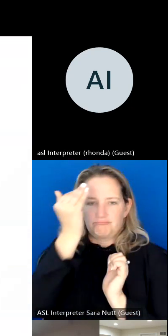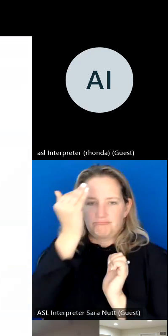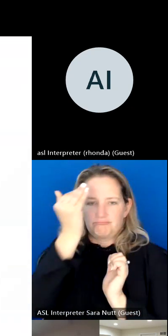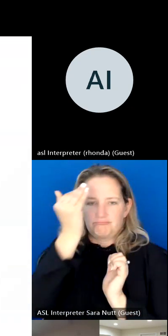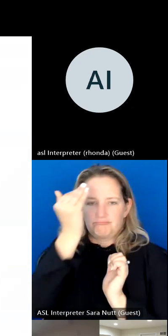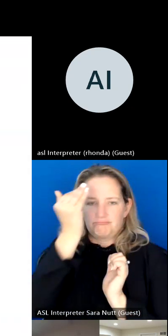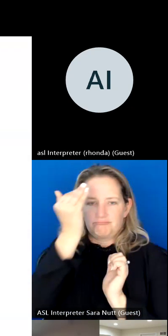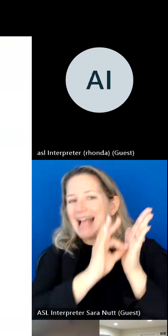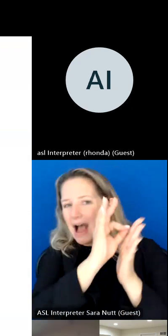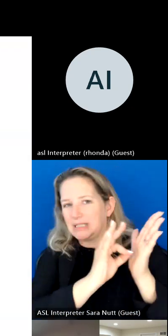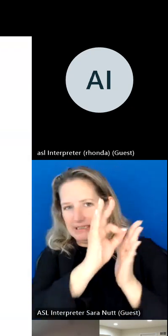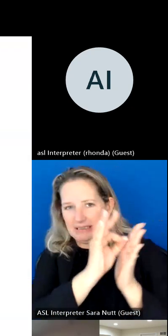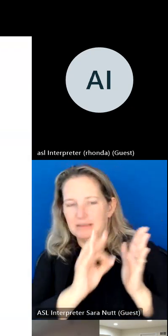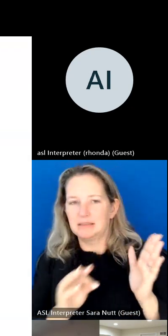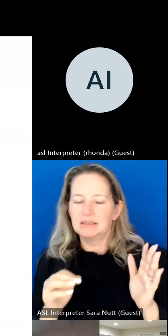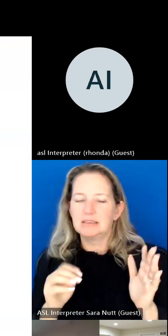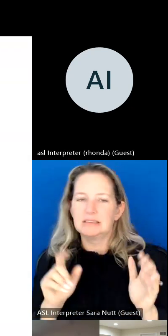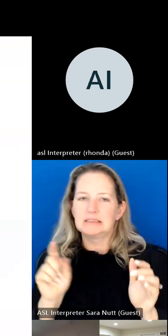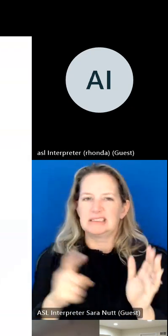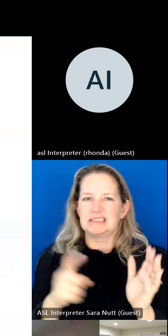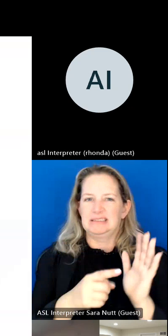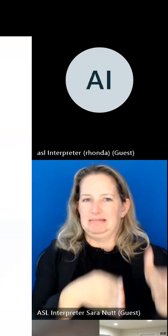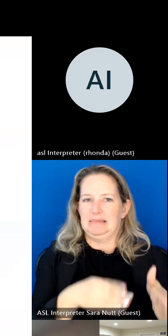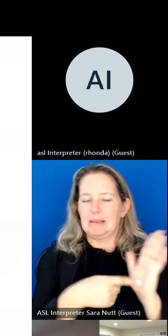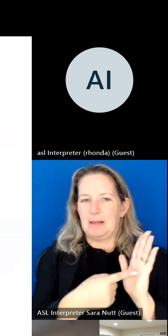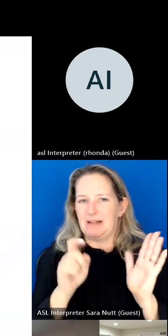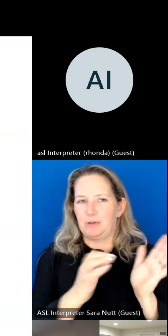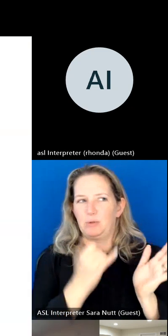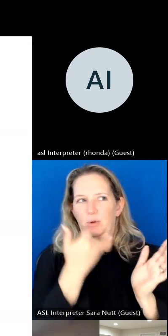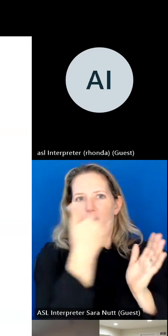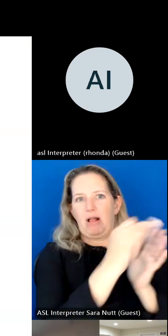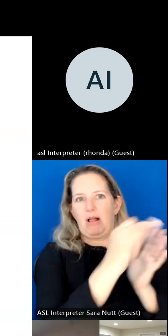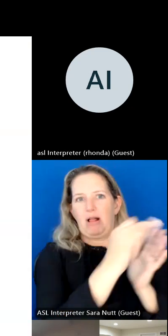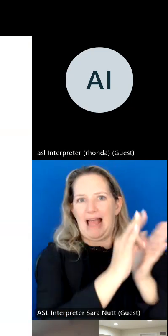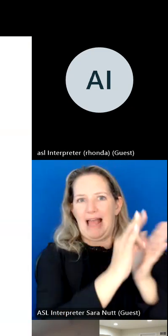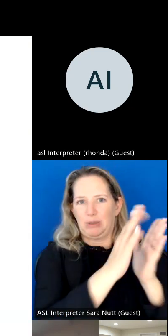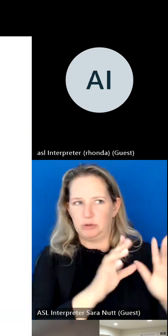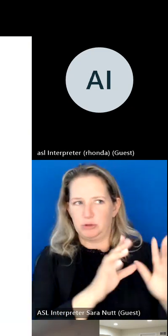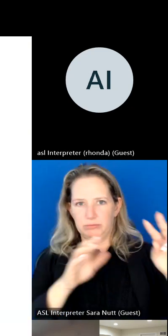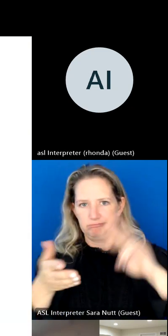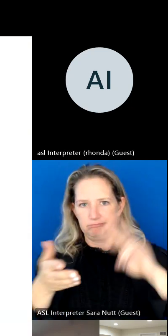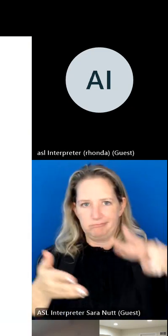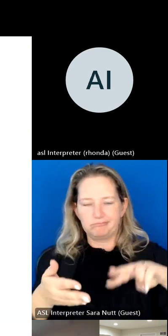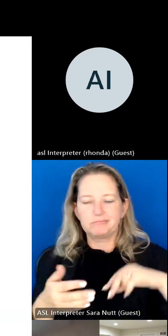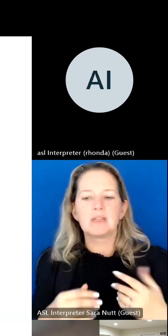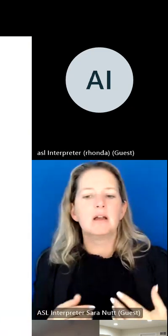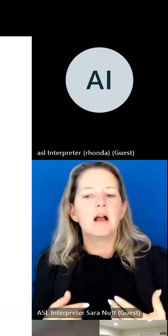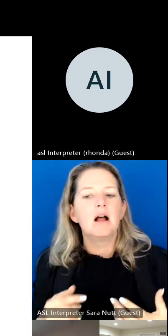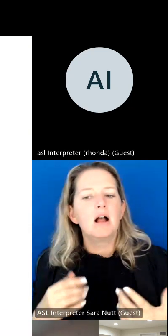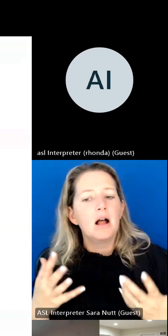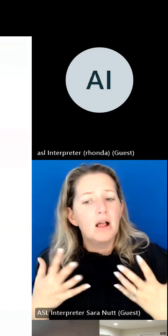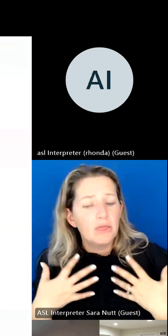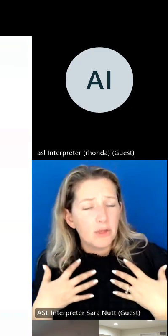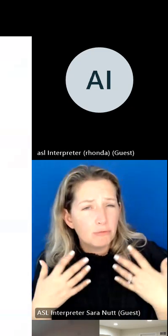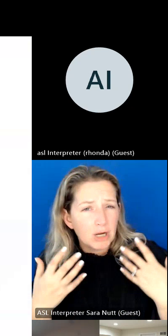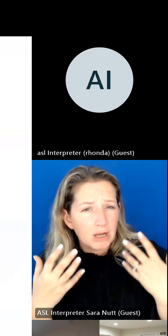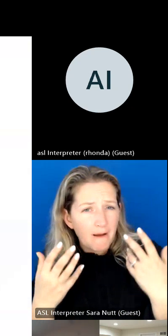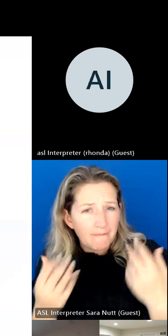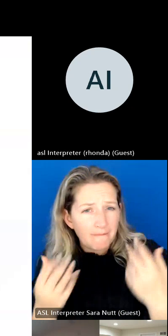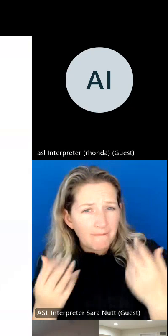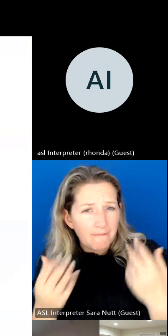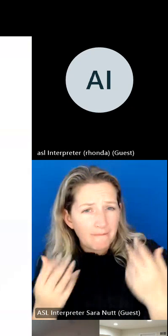I think their recoveries can be they're recoveries that are not accounting adjustments,